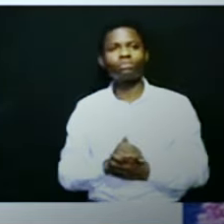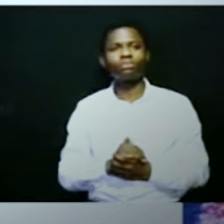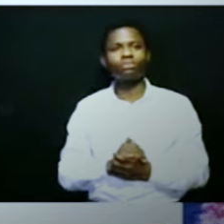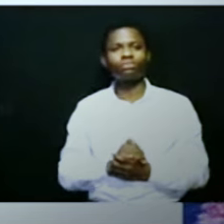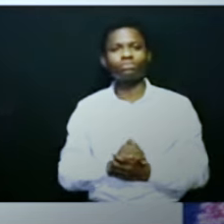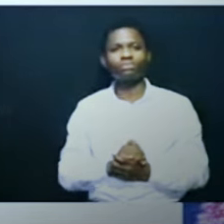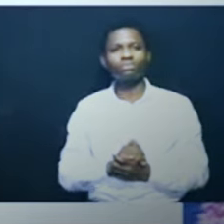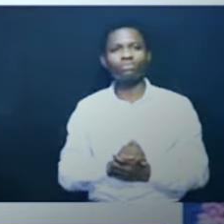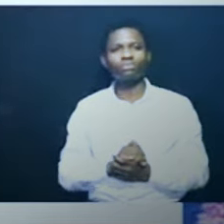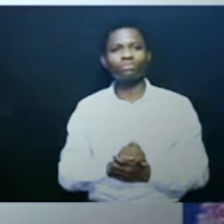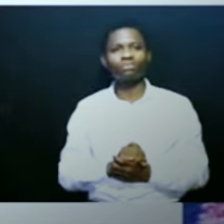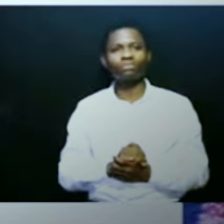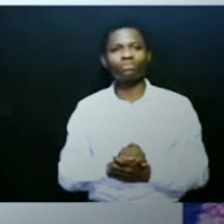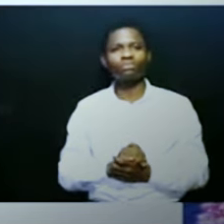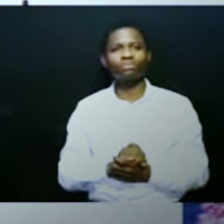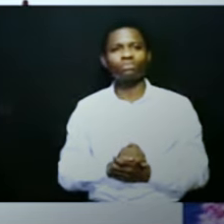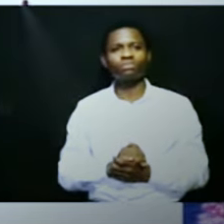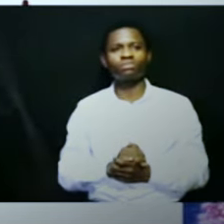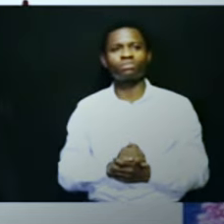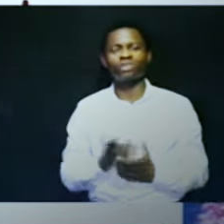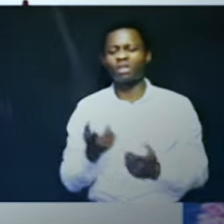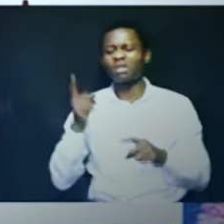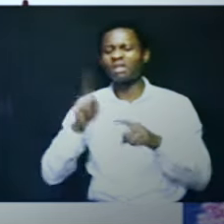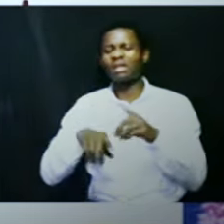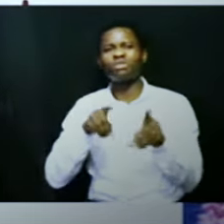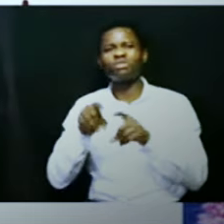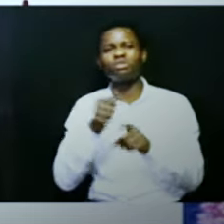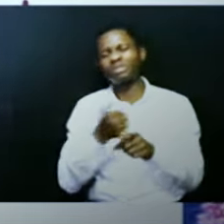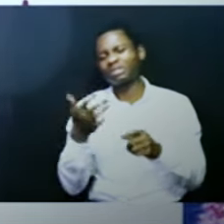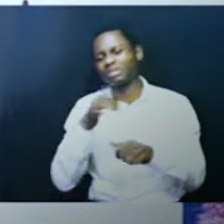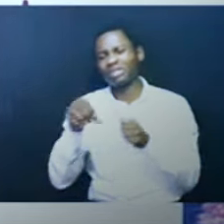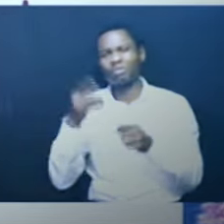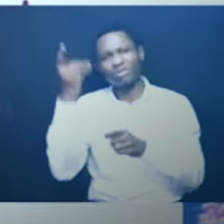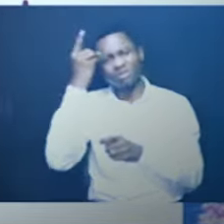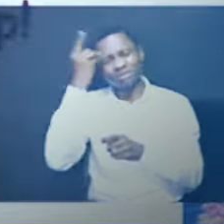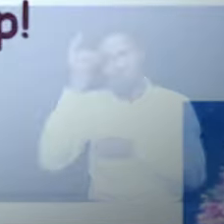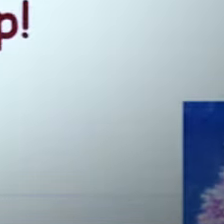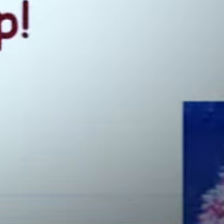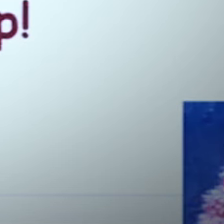See, you cannot do anything about the demonic world.